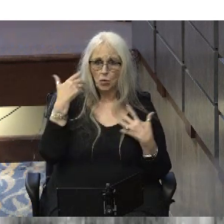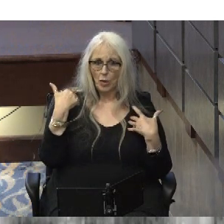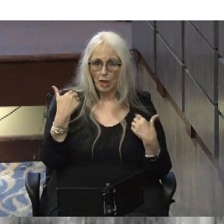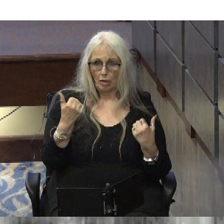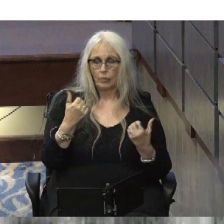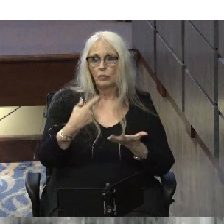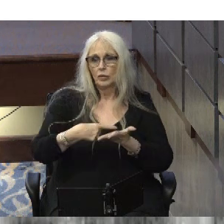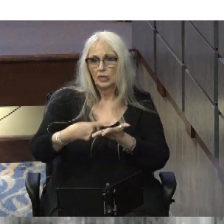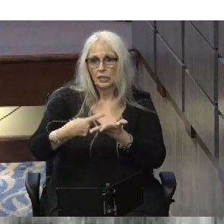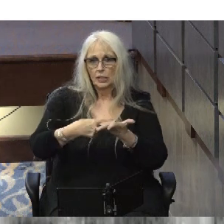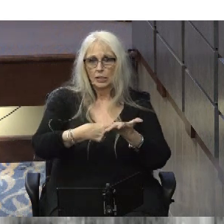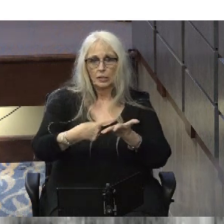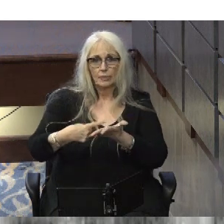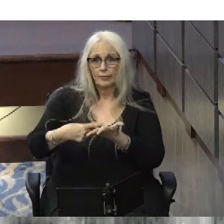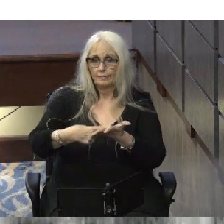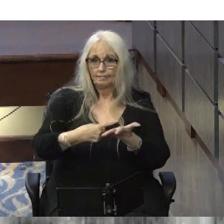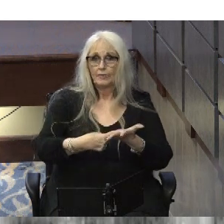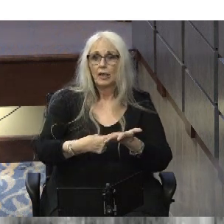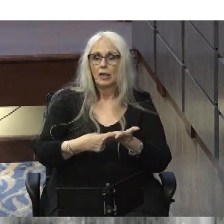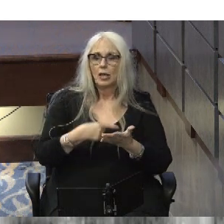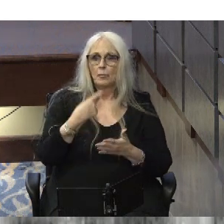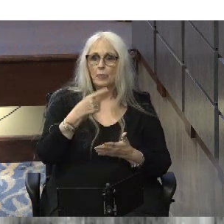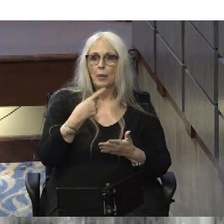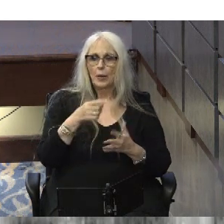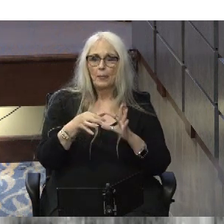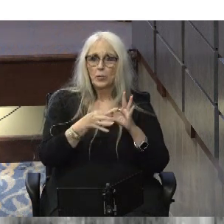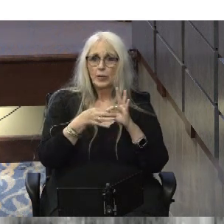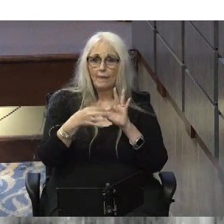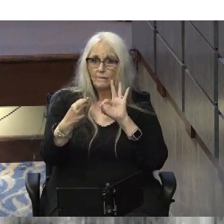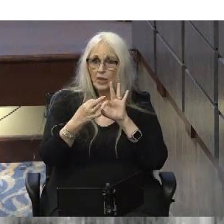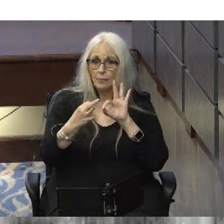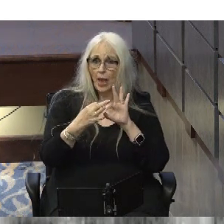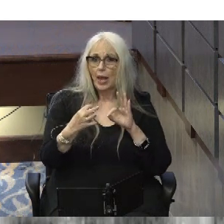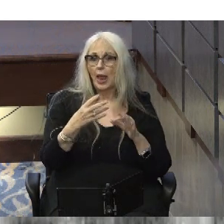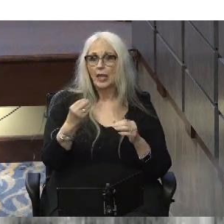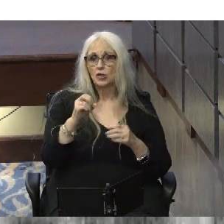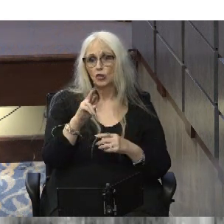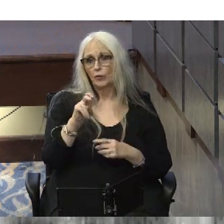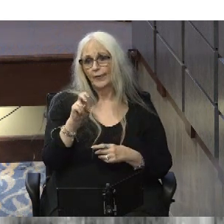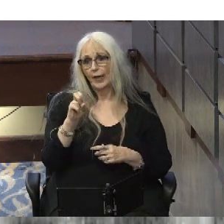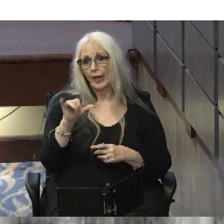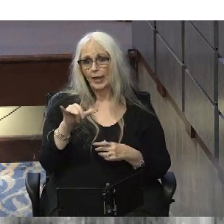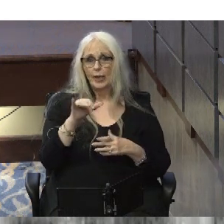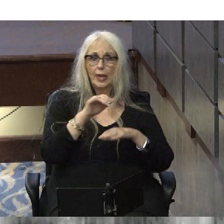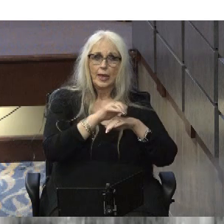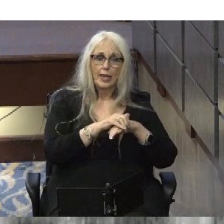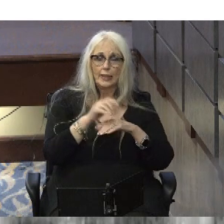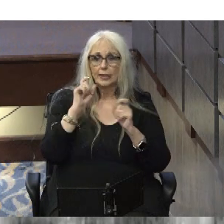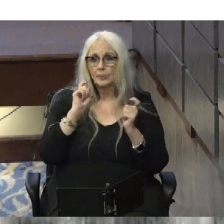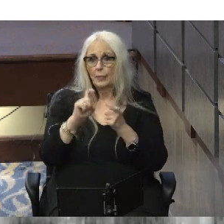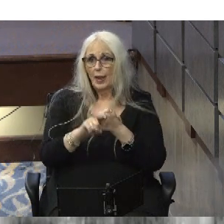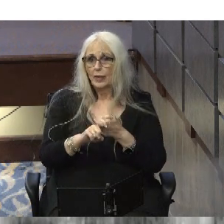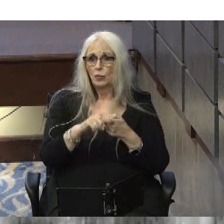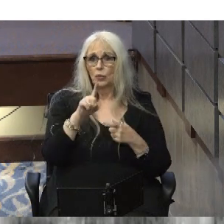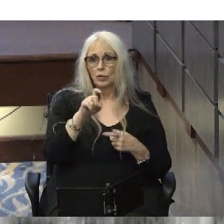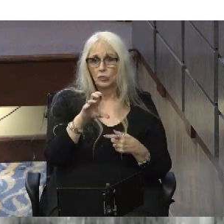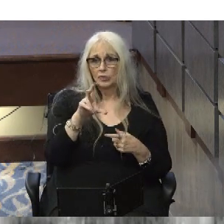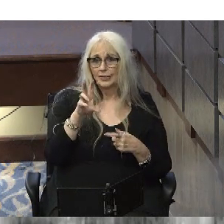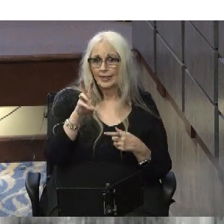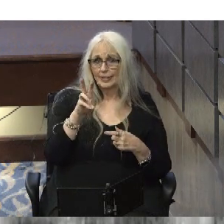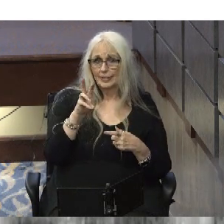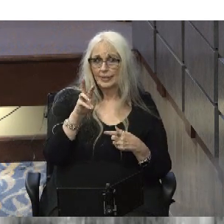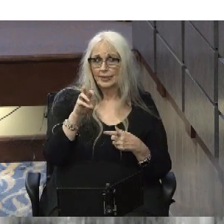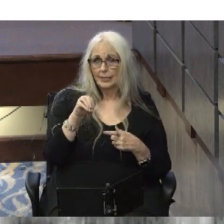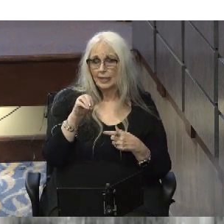well. With public participation feedback, surveys were made available in English and Spanish, and 168 responses